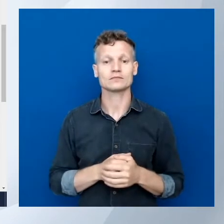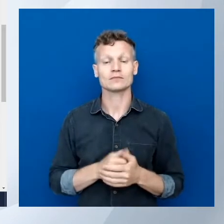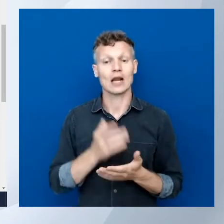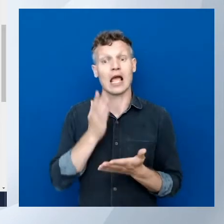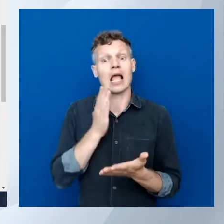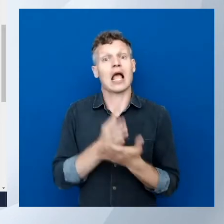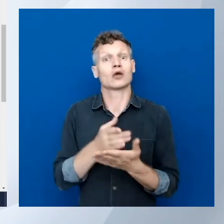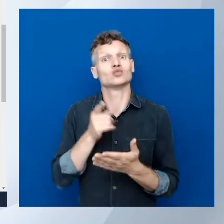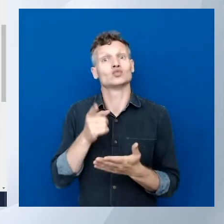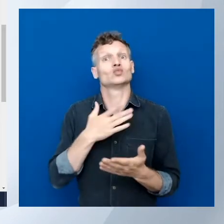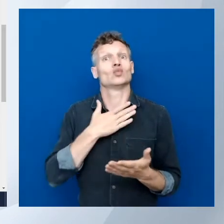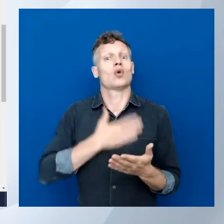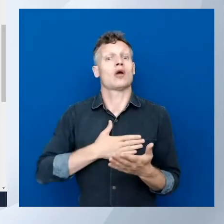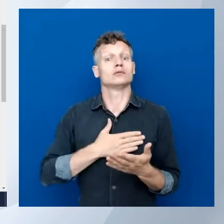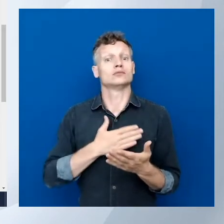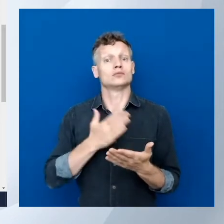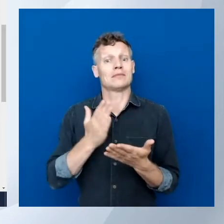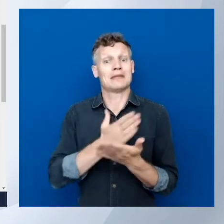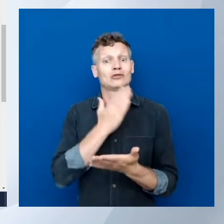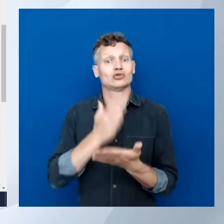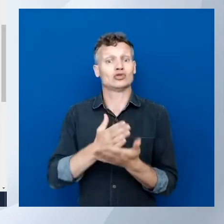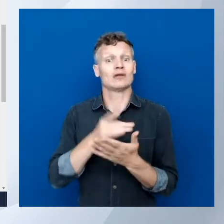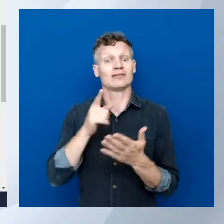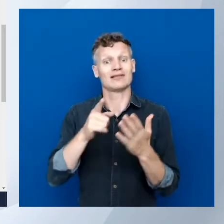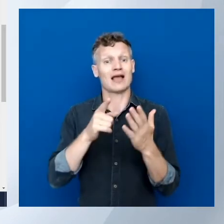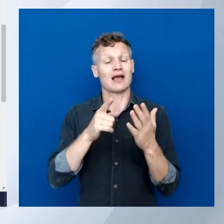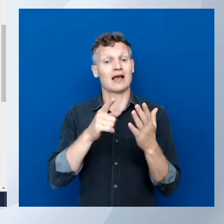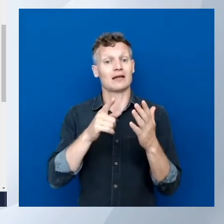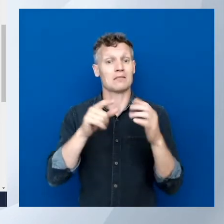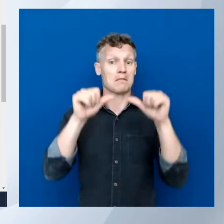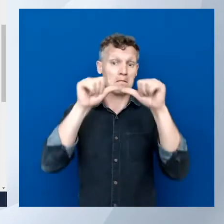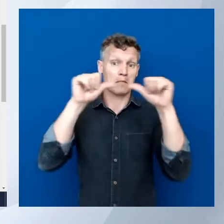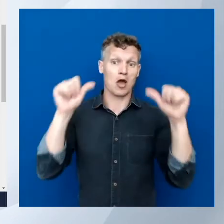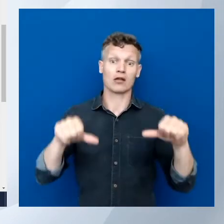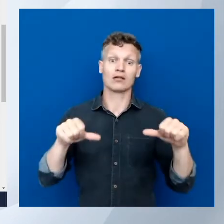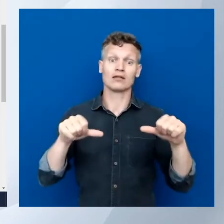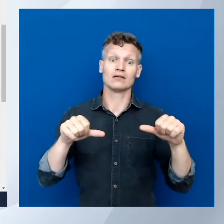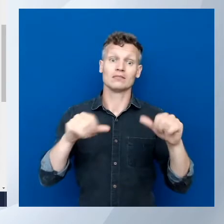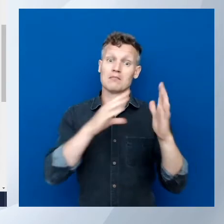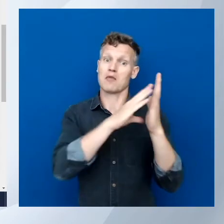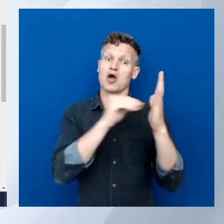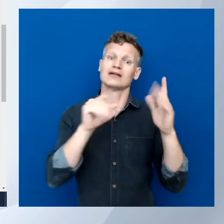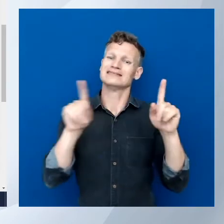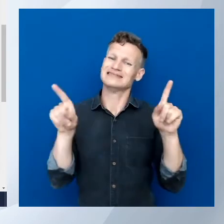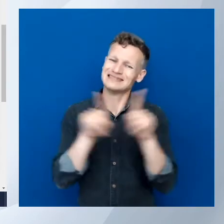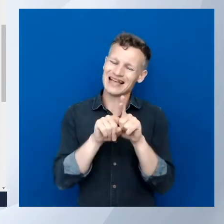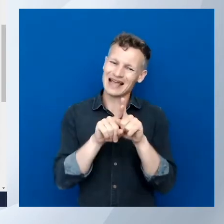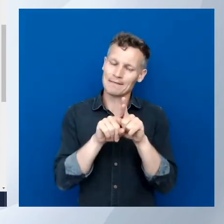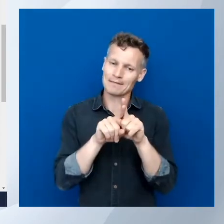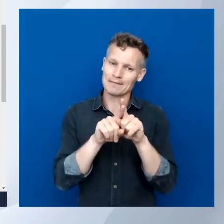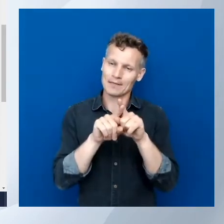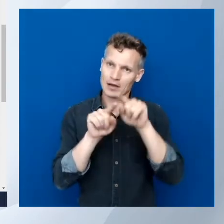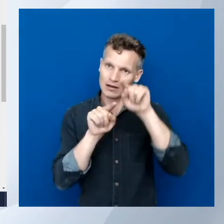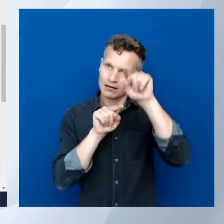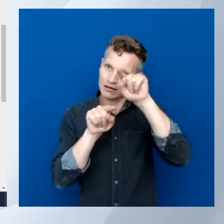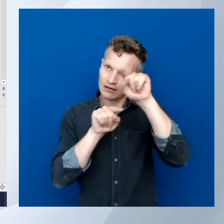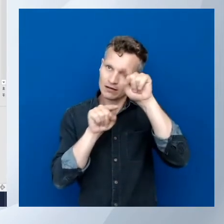model has the same behavior for both groups in this case. So that's what we're going to look at next.